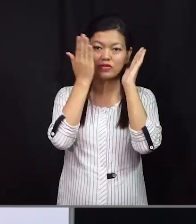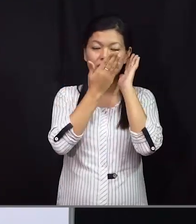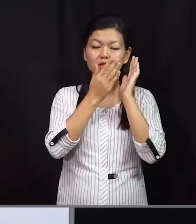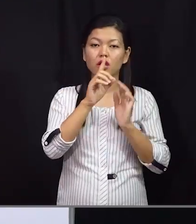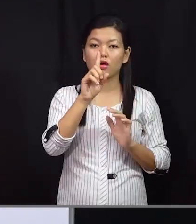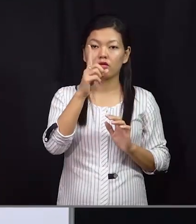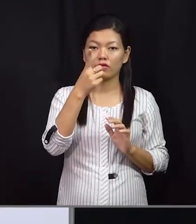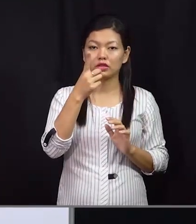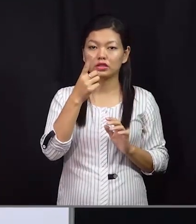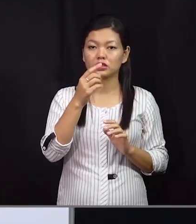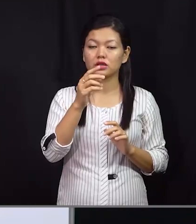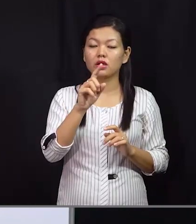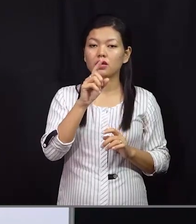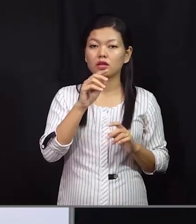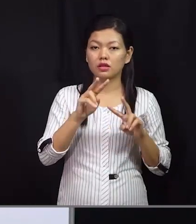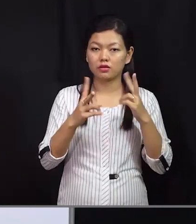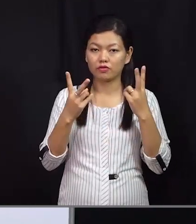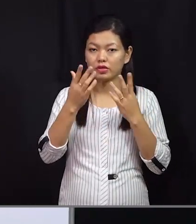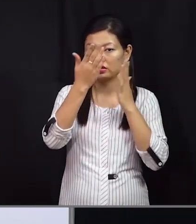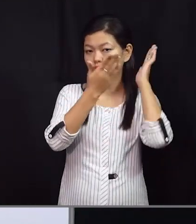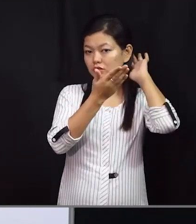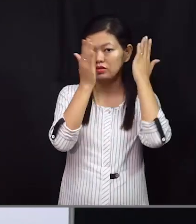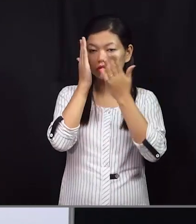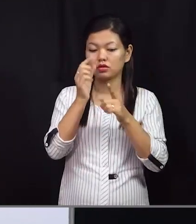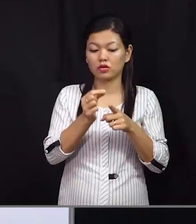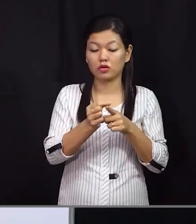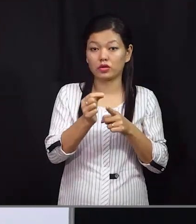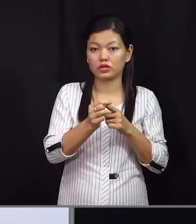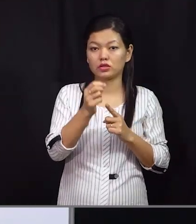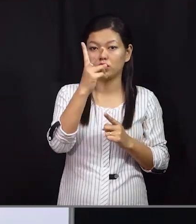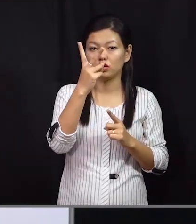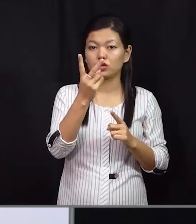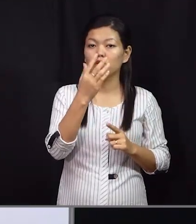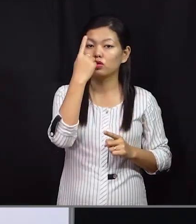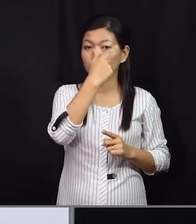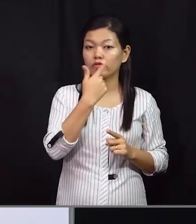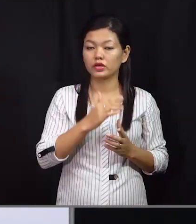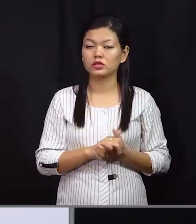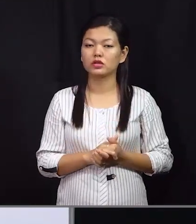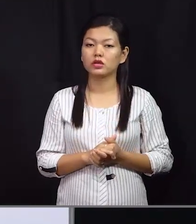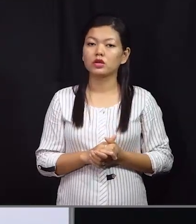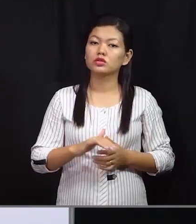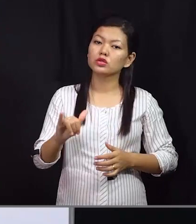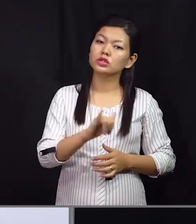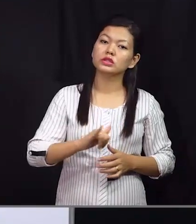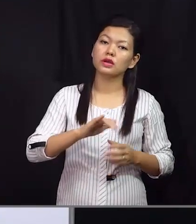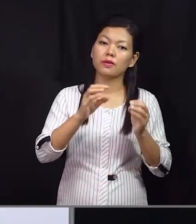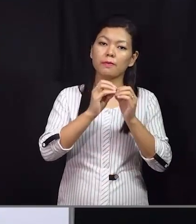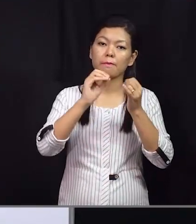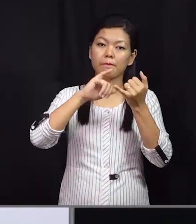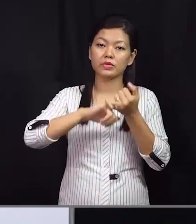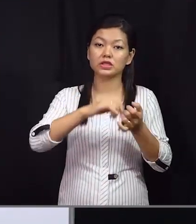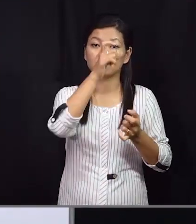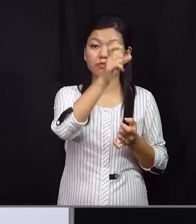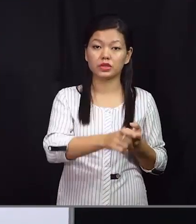profit and risks are inseparable. That's why as an entrepreneur, every business entrepreneur wants to earn profit, but at the same time, he